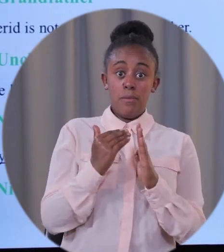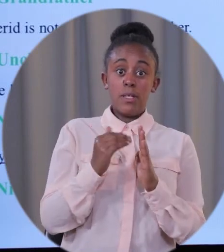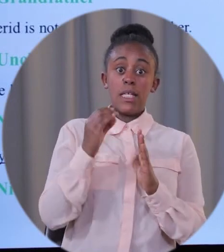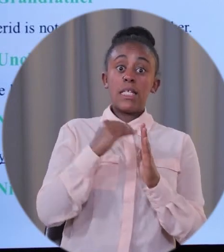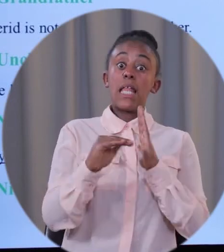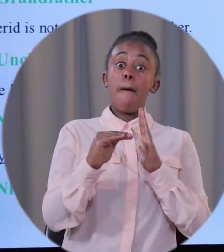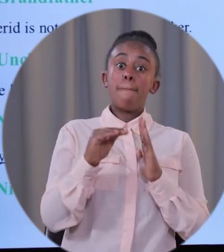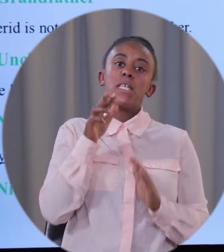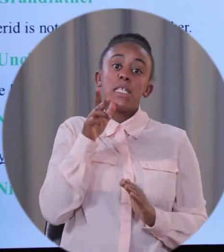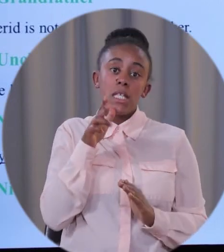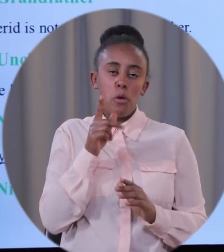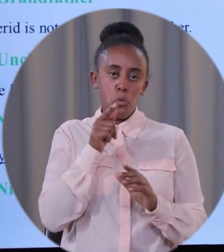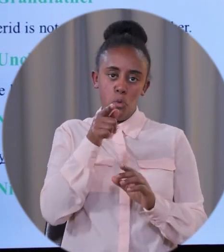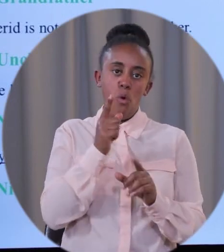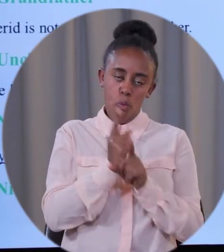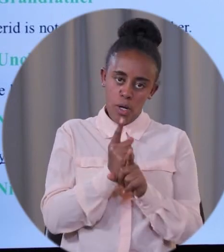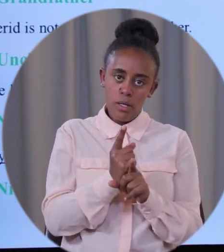stepsister, you are correct.